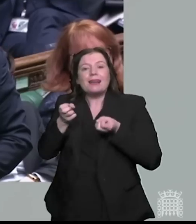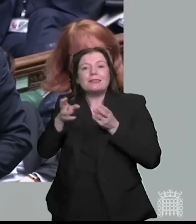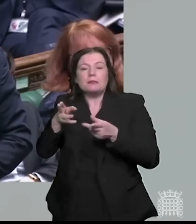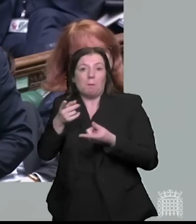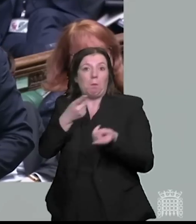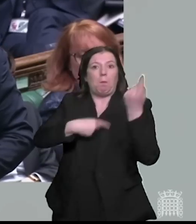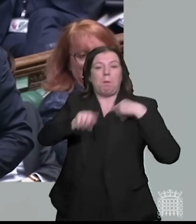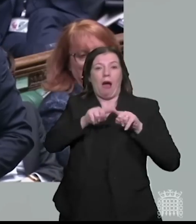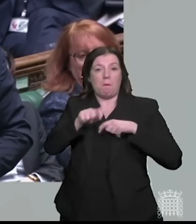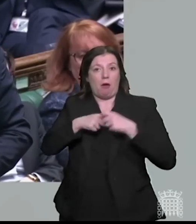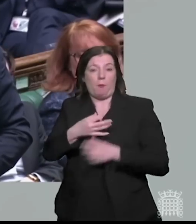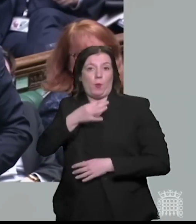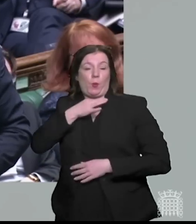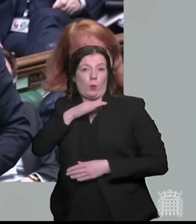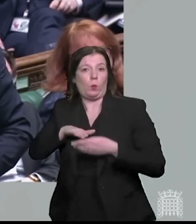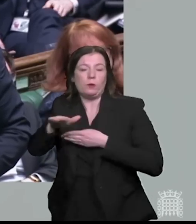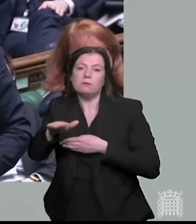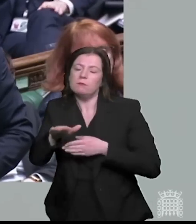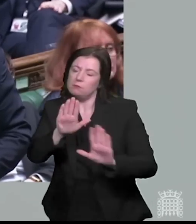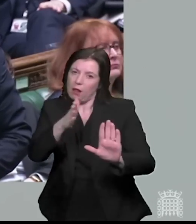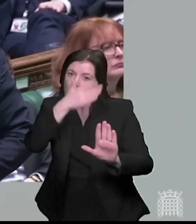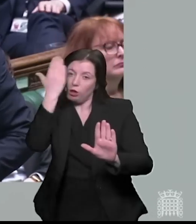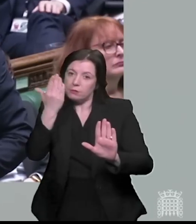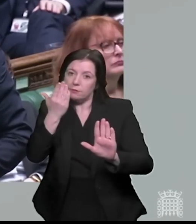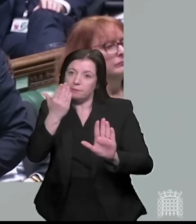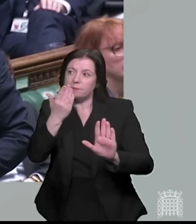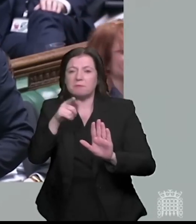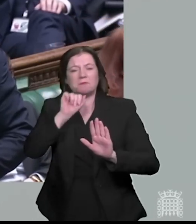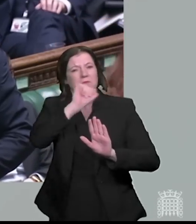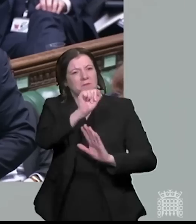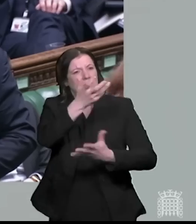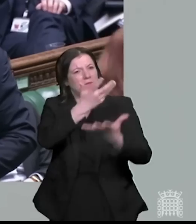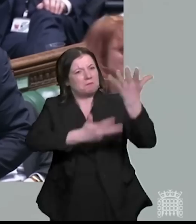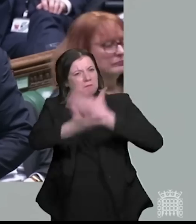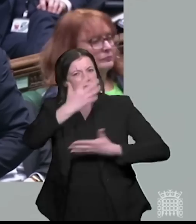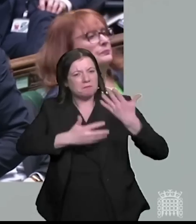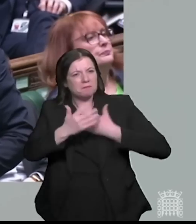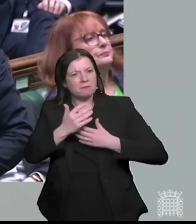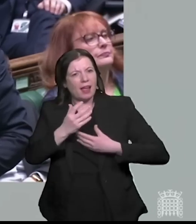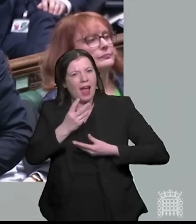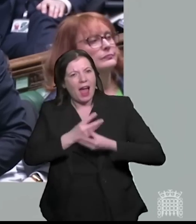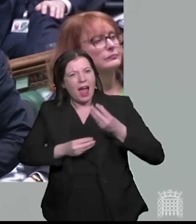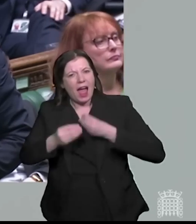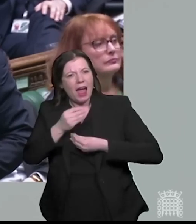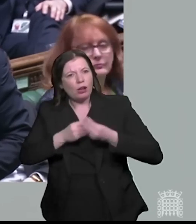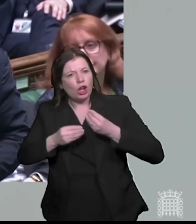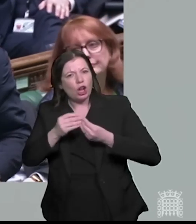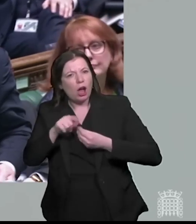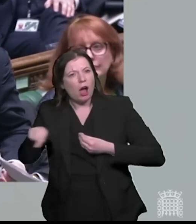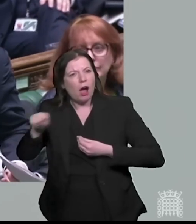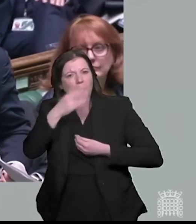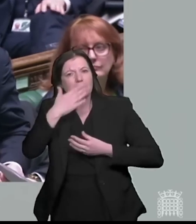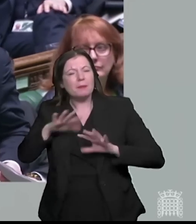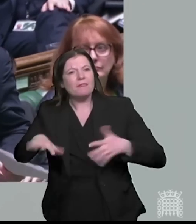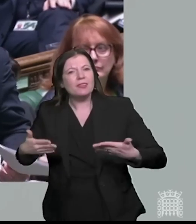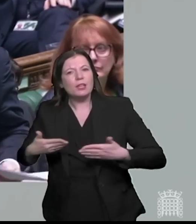into risk. Can I also say I was intrigued by many of the things he said about reducing economic inactivity. I'm